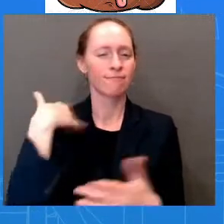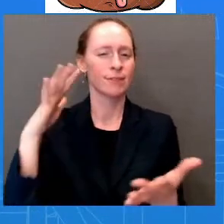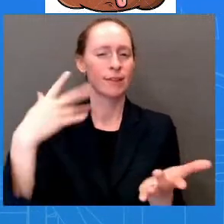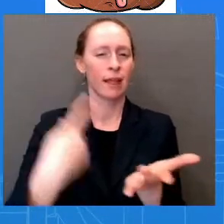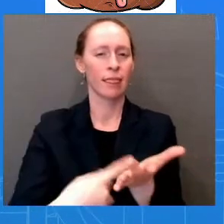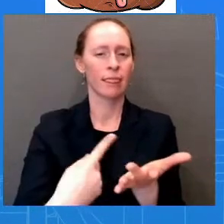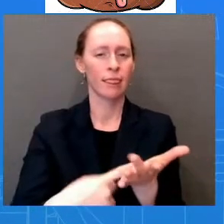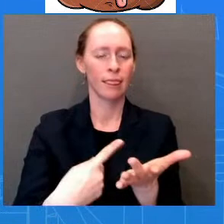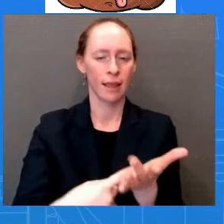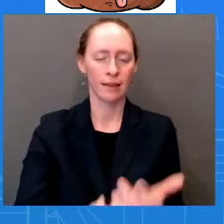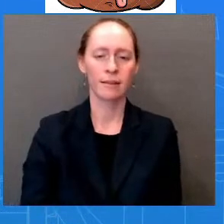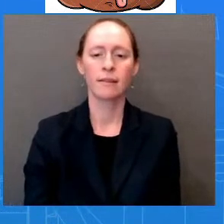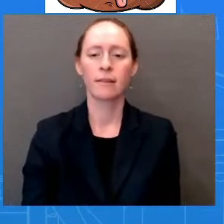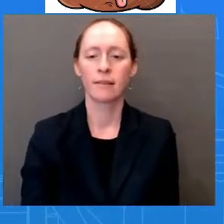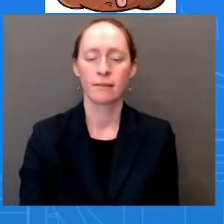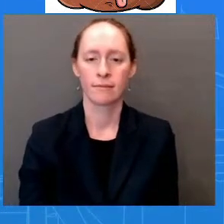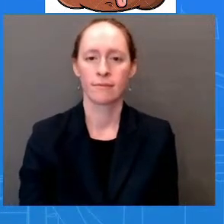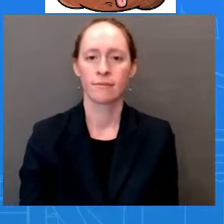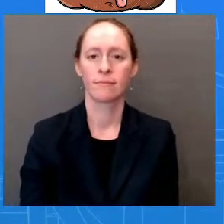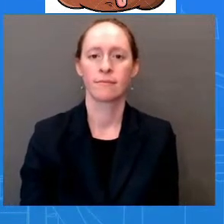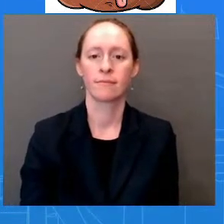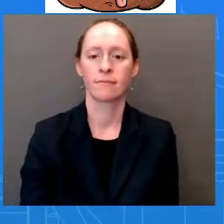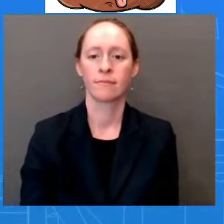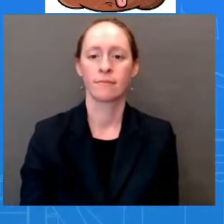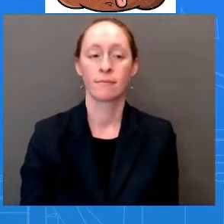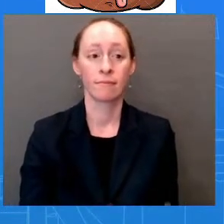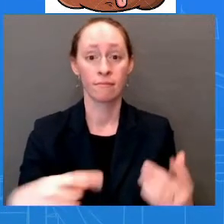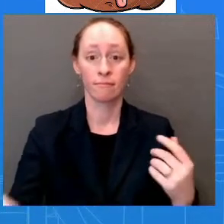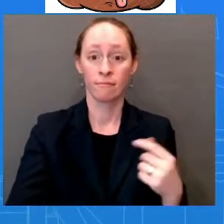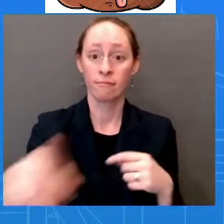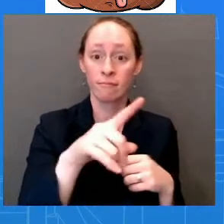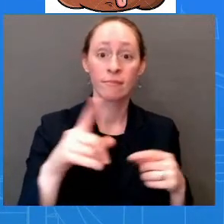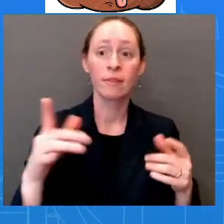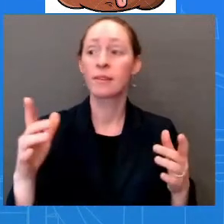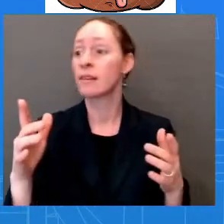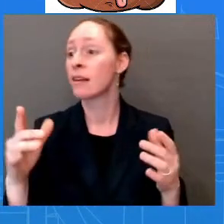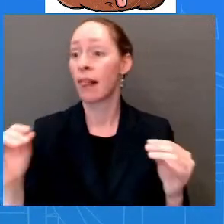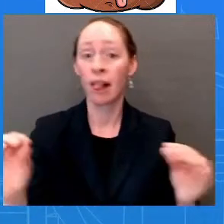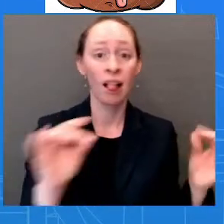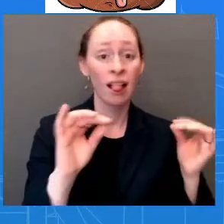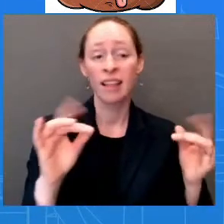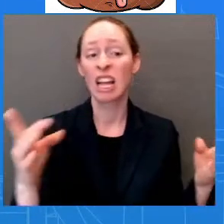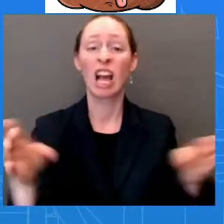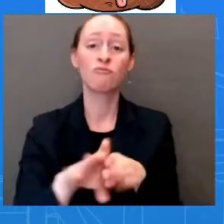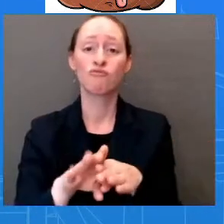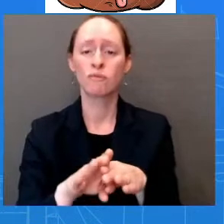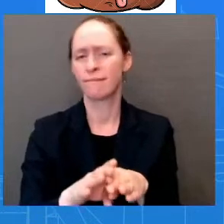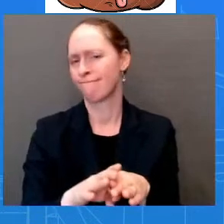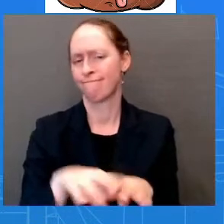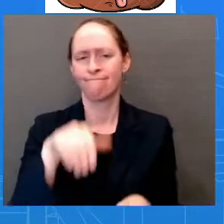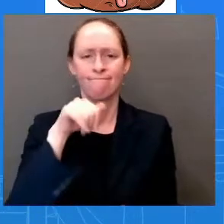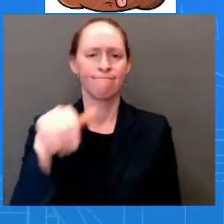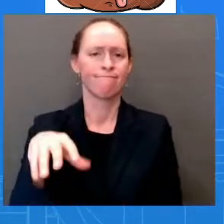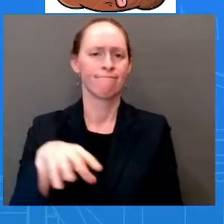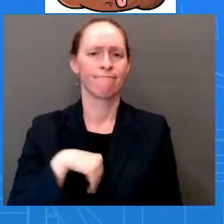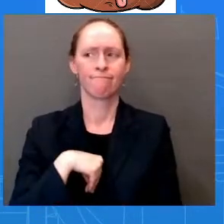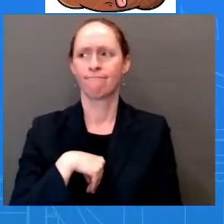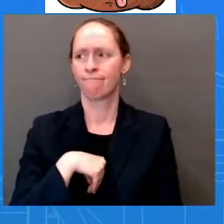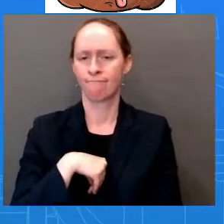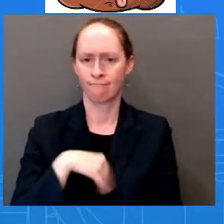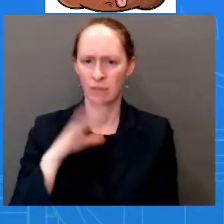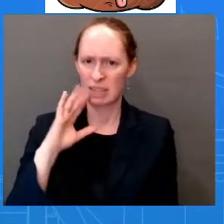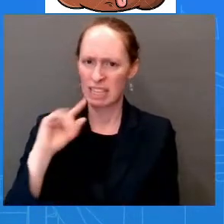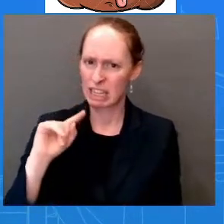is unacceptable because of the harm it would inflict on jobs, families, farms, businesses, and communities just across